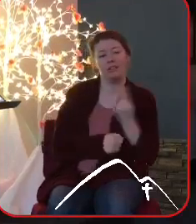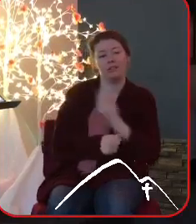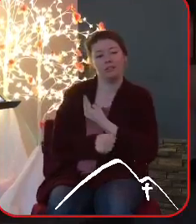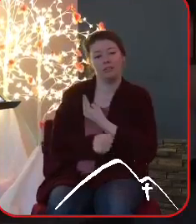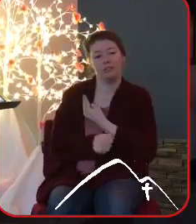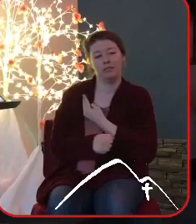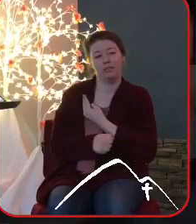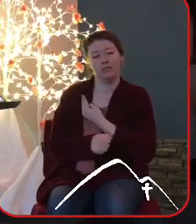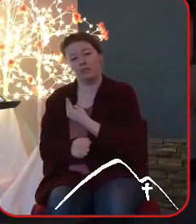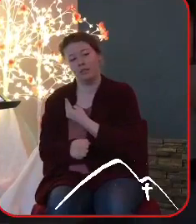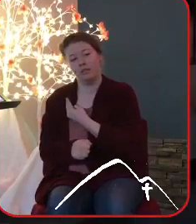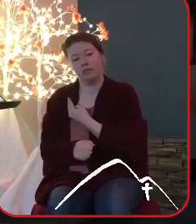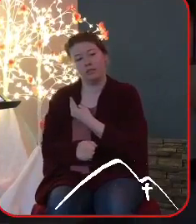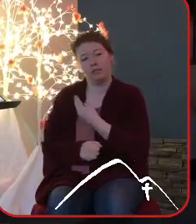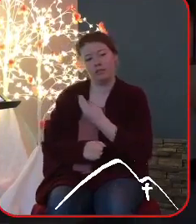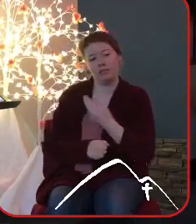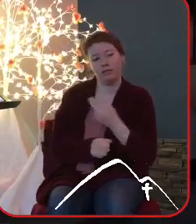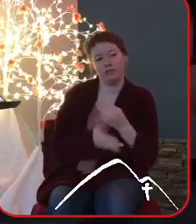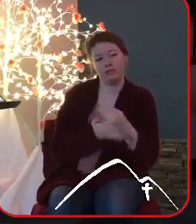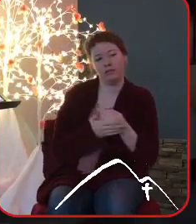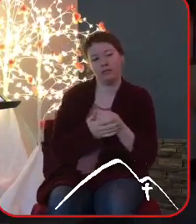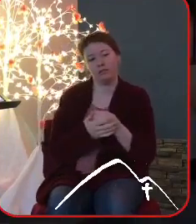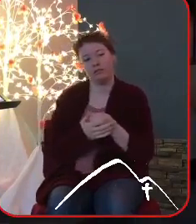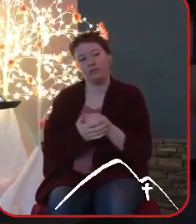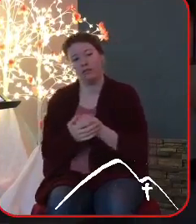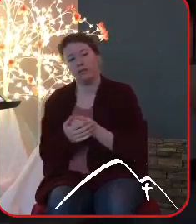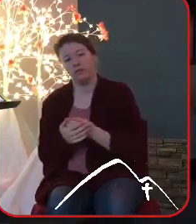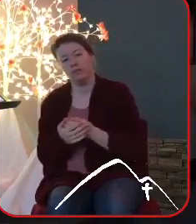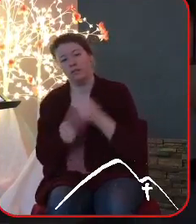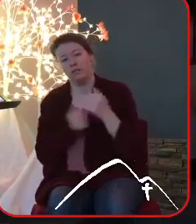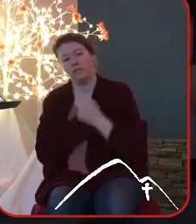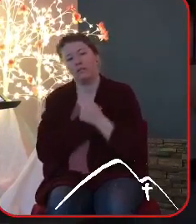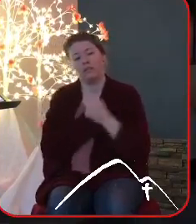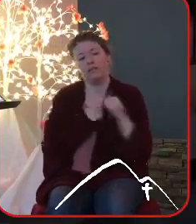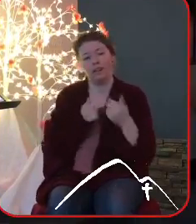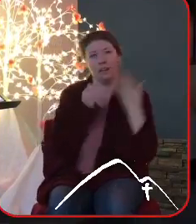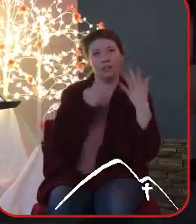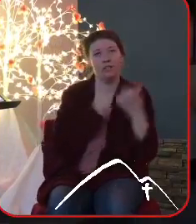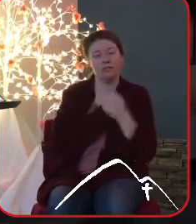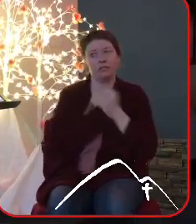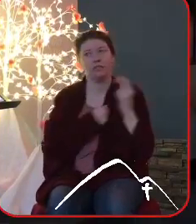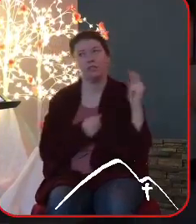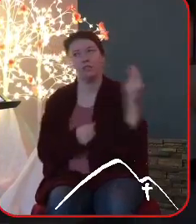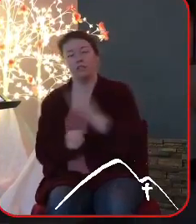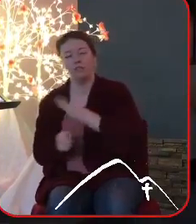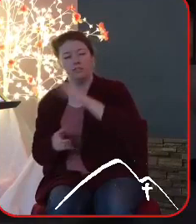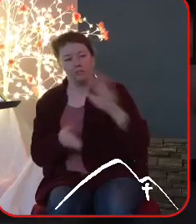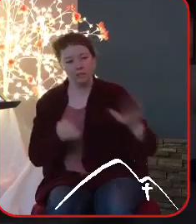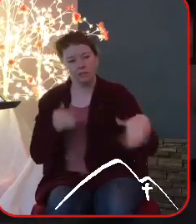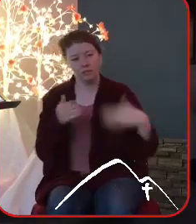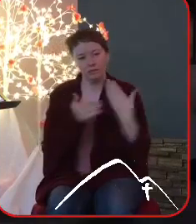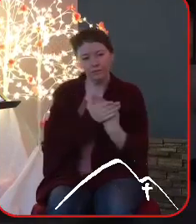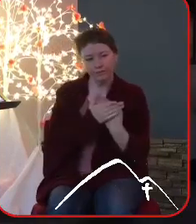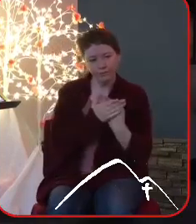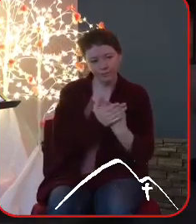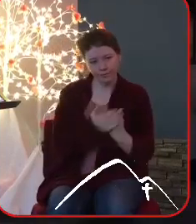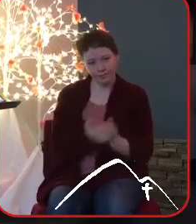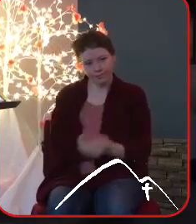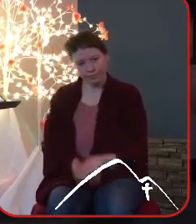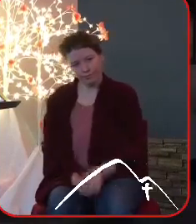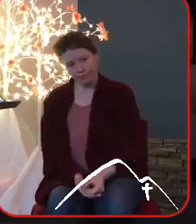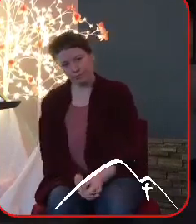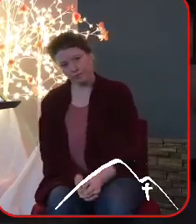Oh, how he loves us, how he loves us all.